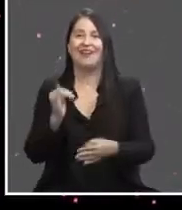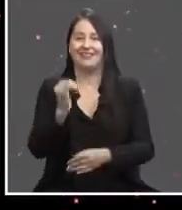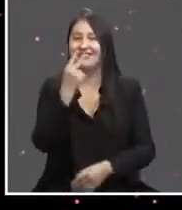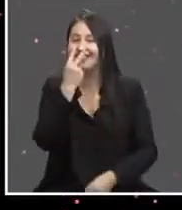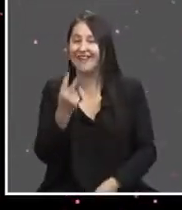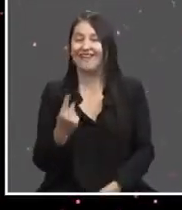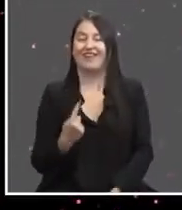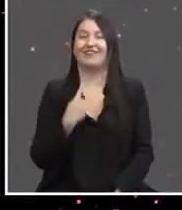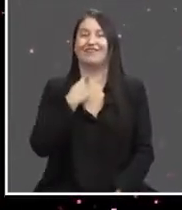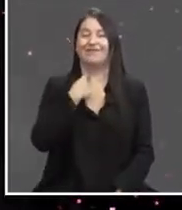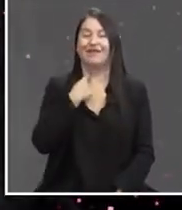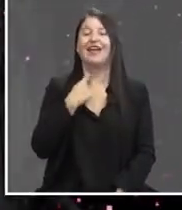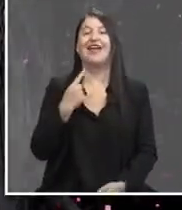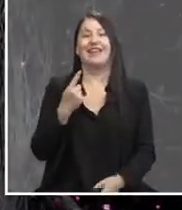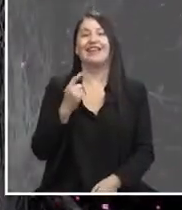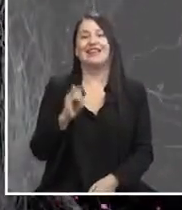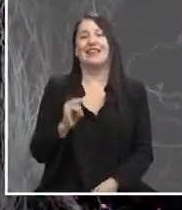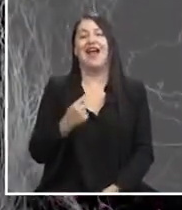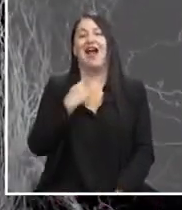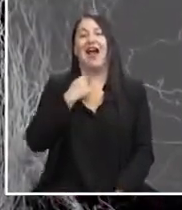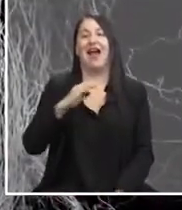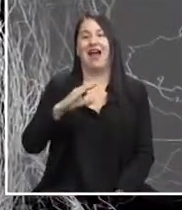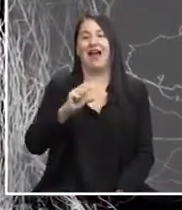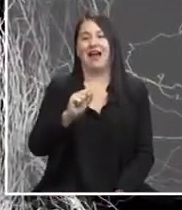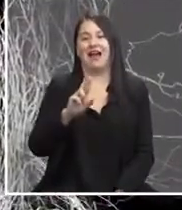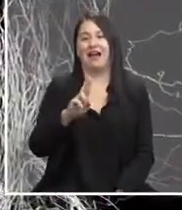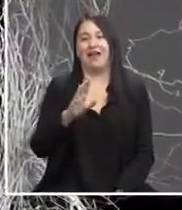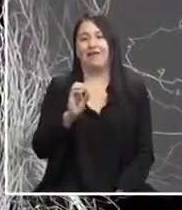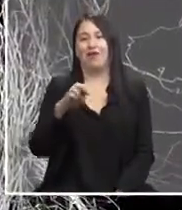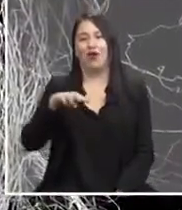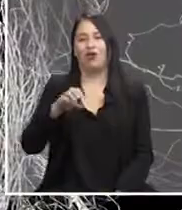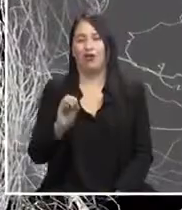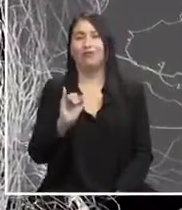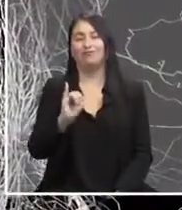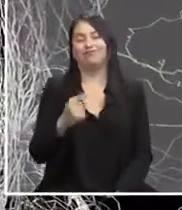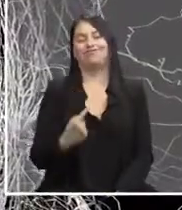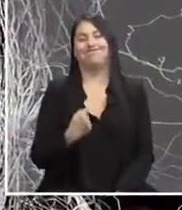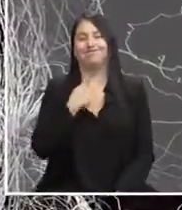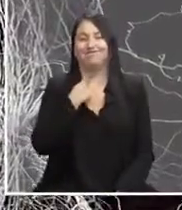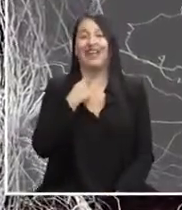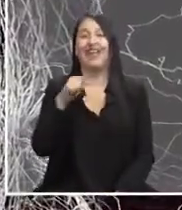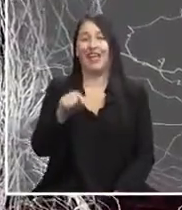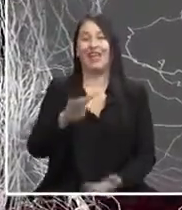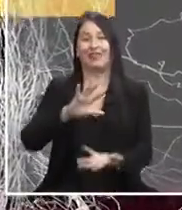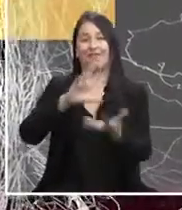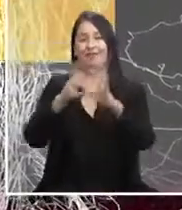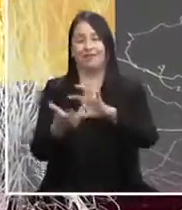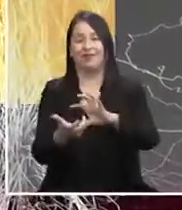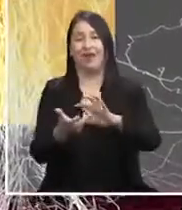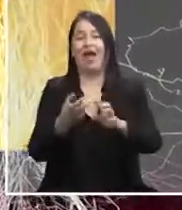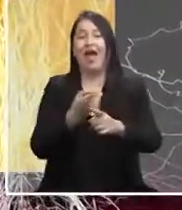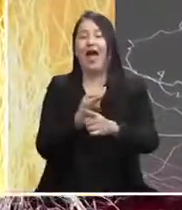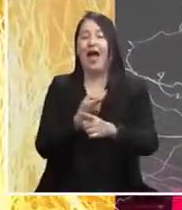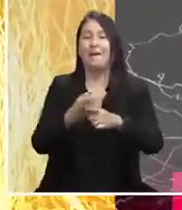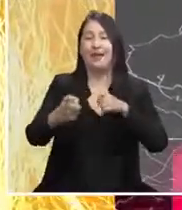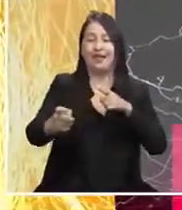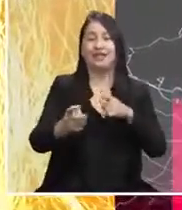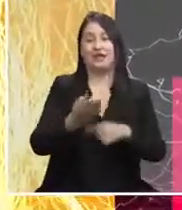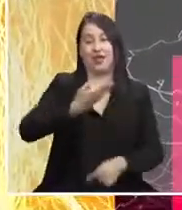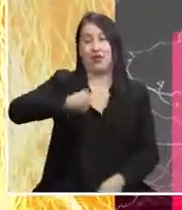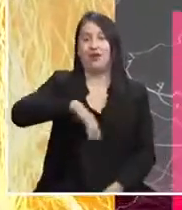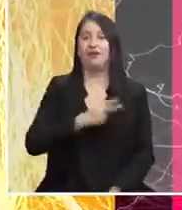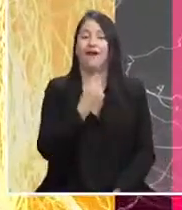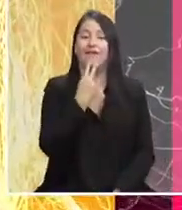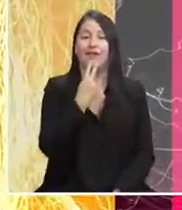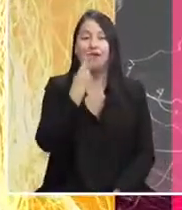is a devastating fact, one that threatens our livelihoods, but also, honestly, in my case, starts to kill my